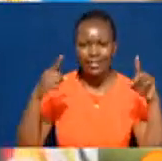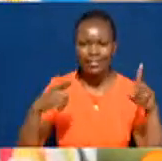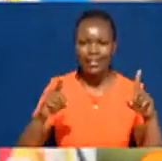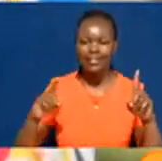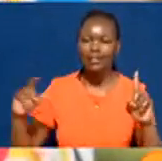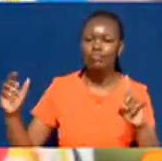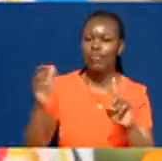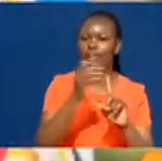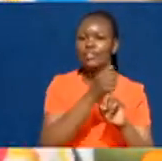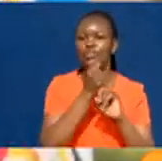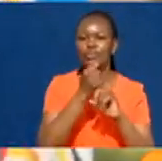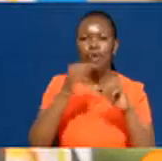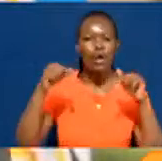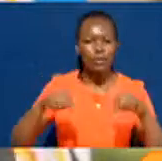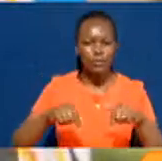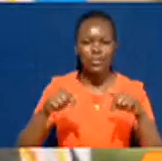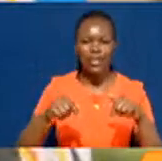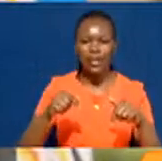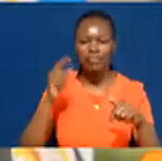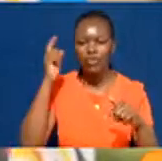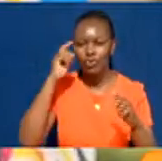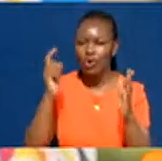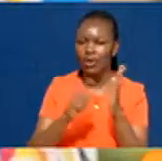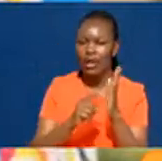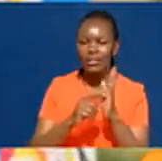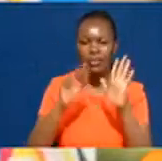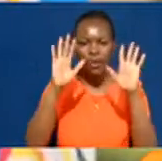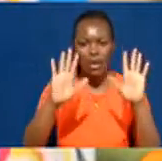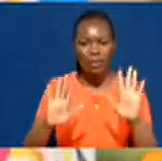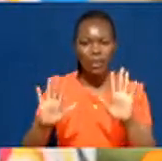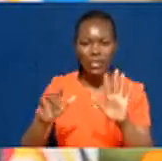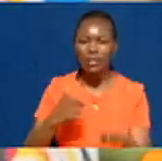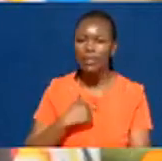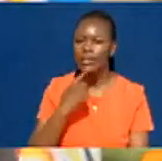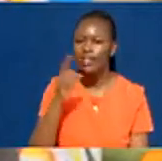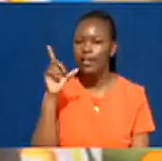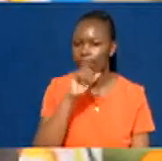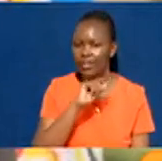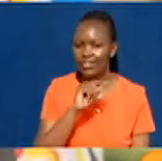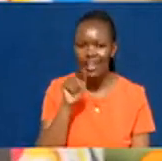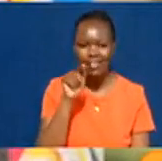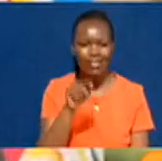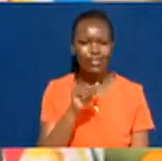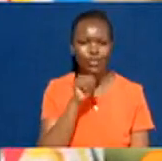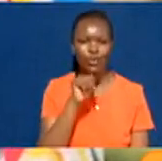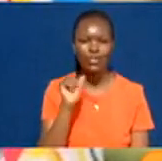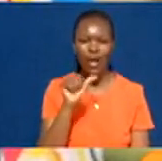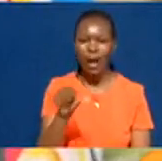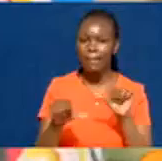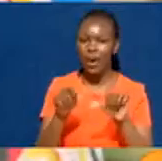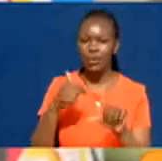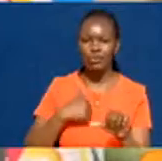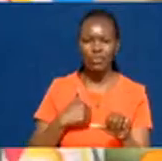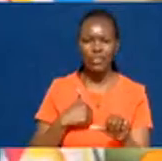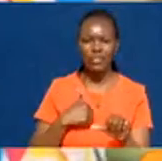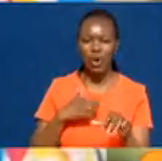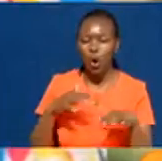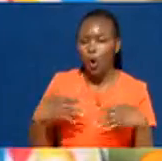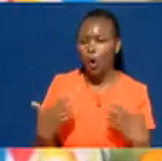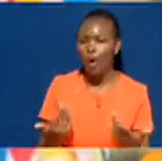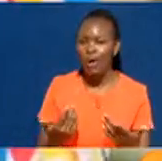success today. As I said, it's not about me and my good brother Gachagua and